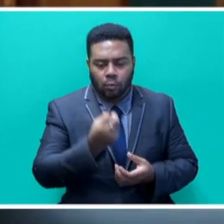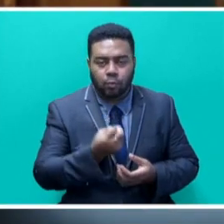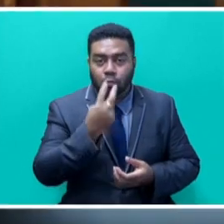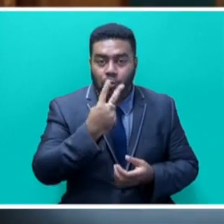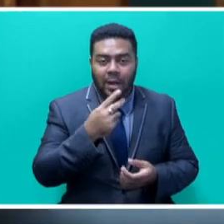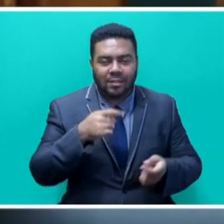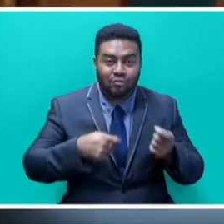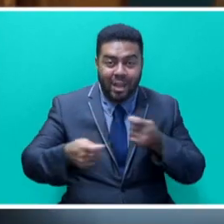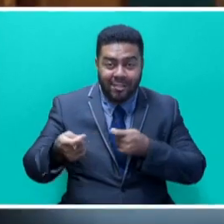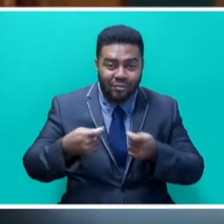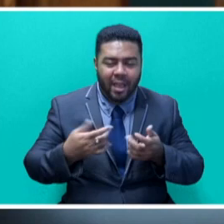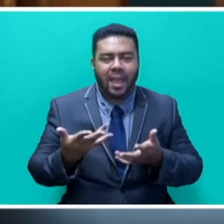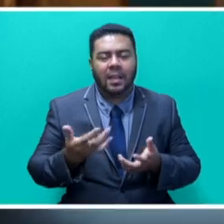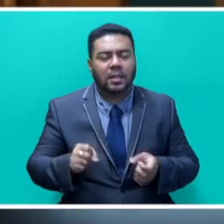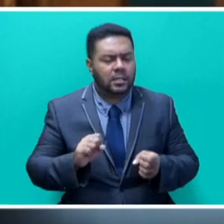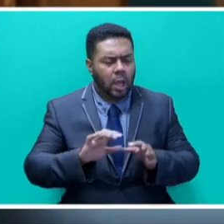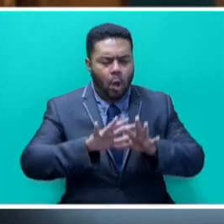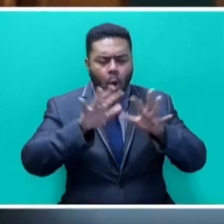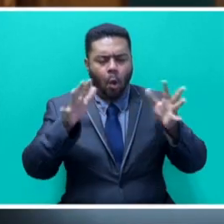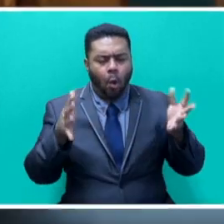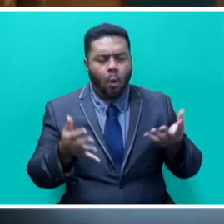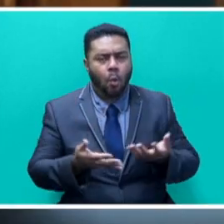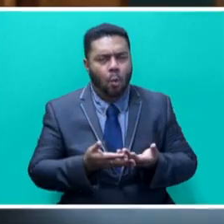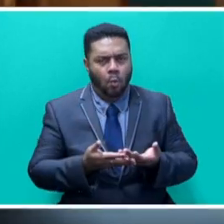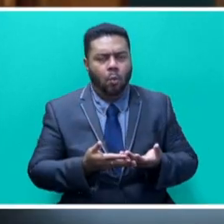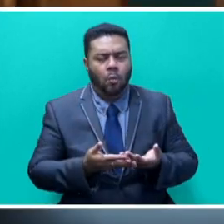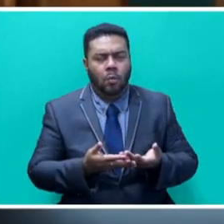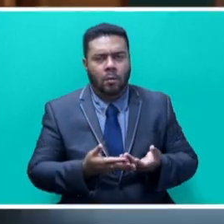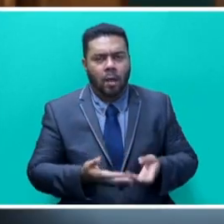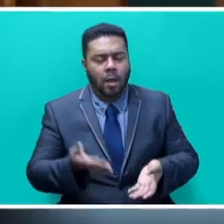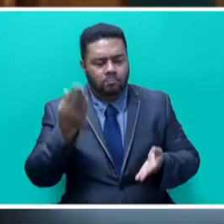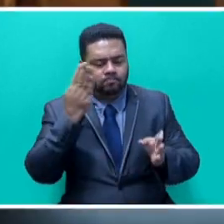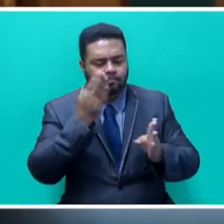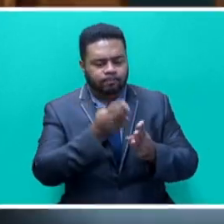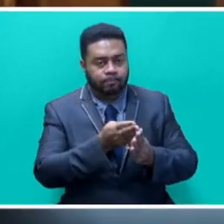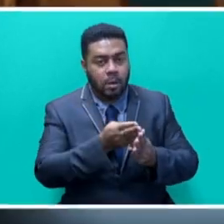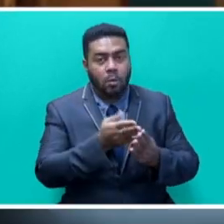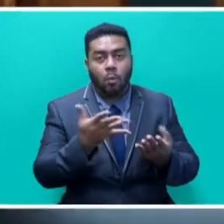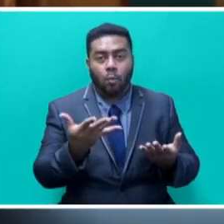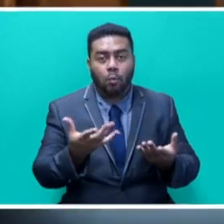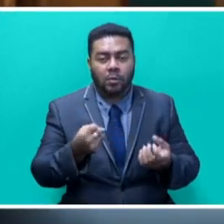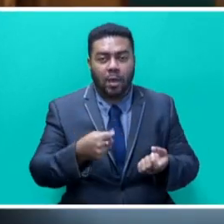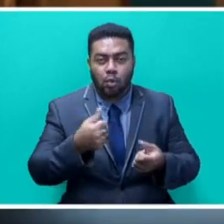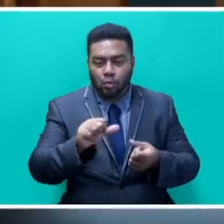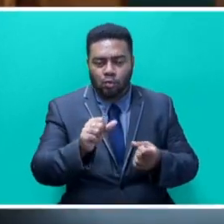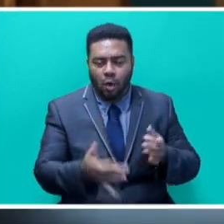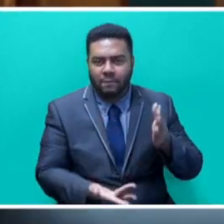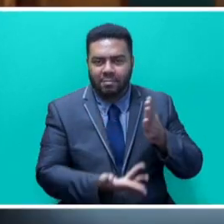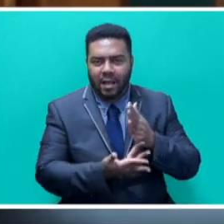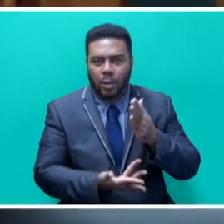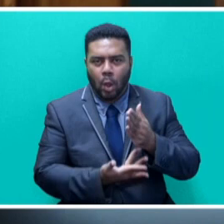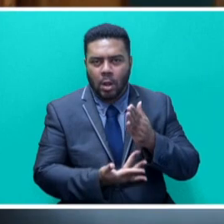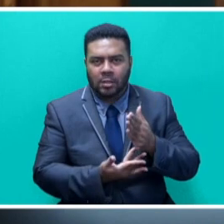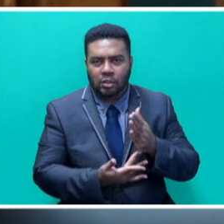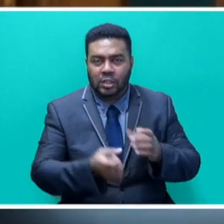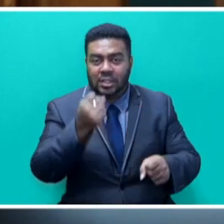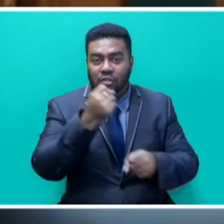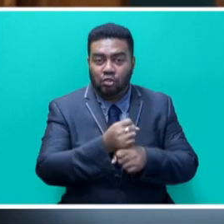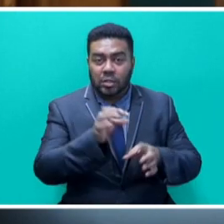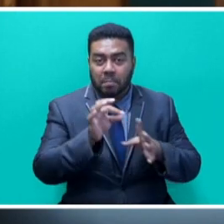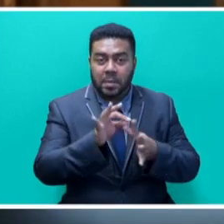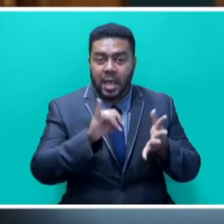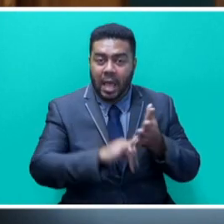a holistic approach. The Ministry keeps track of the trees planted through the use of technology, such as GPS,